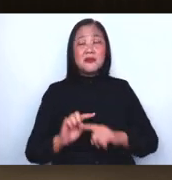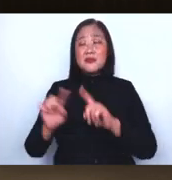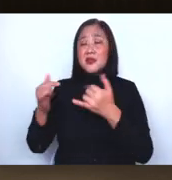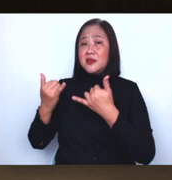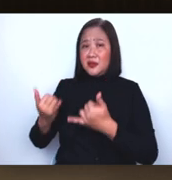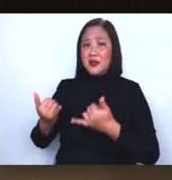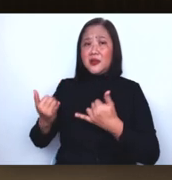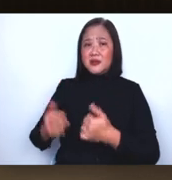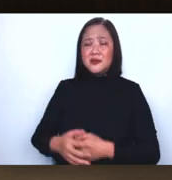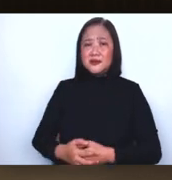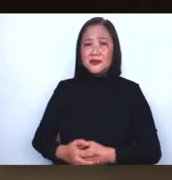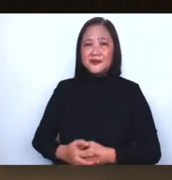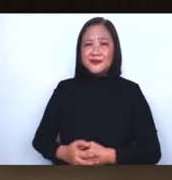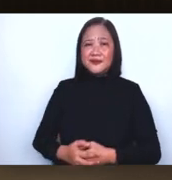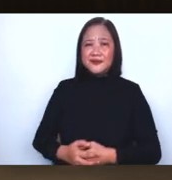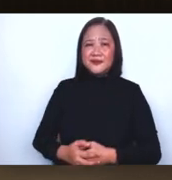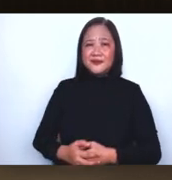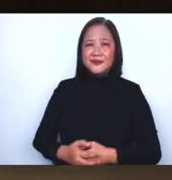But now?